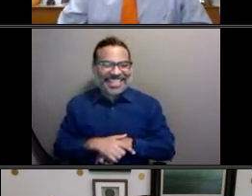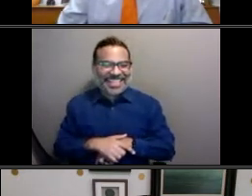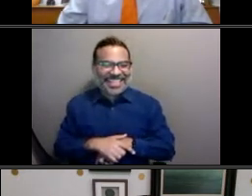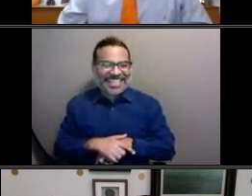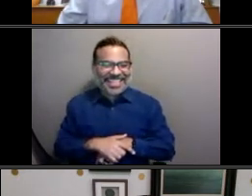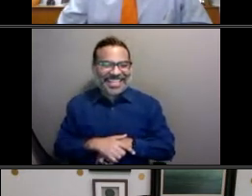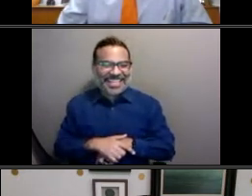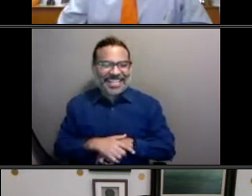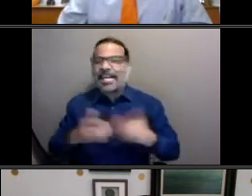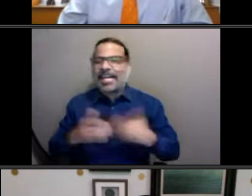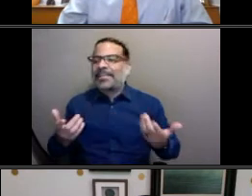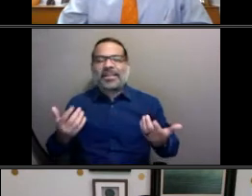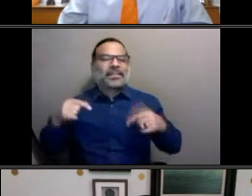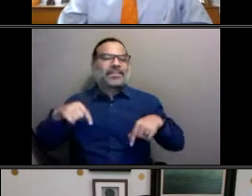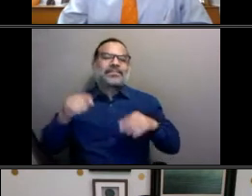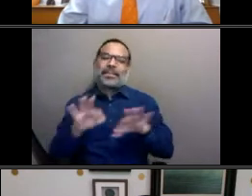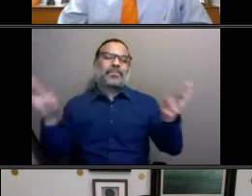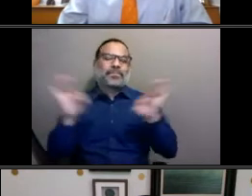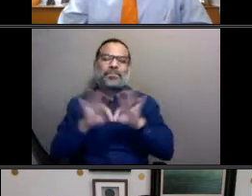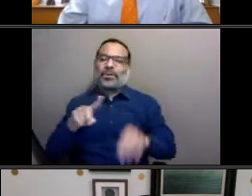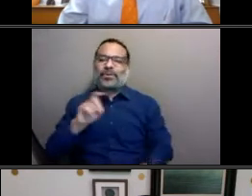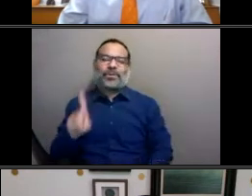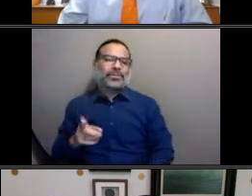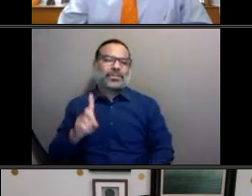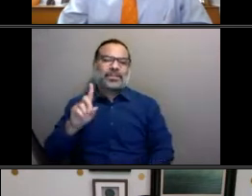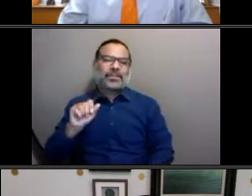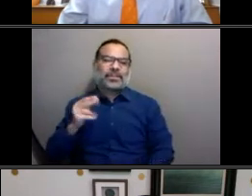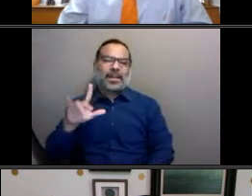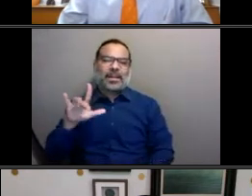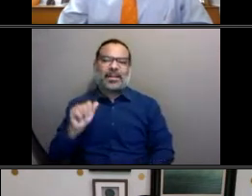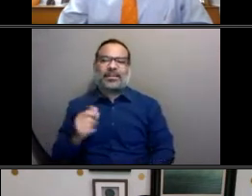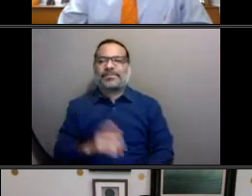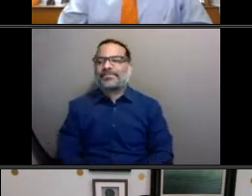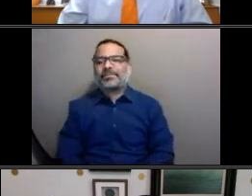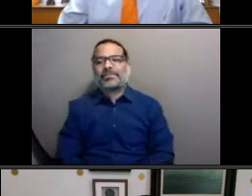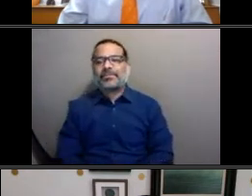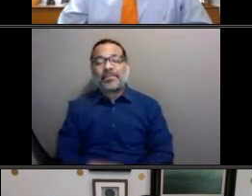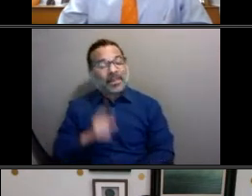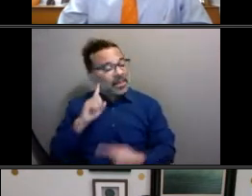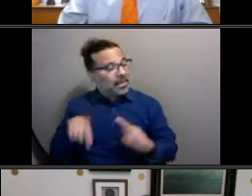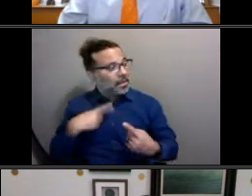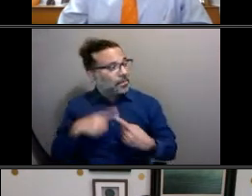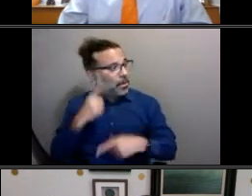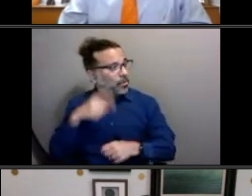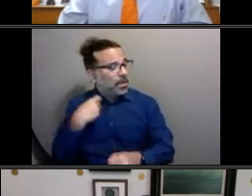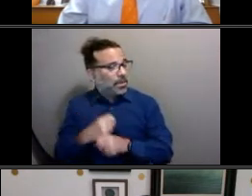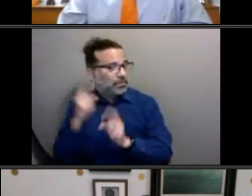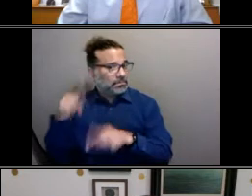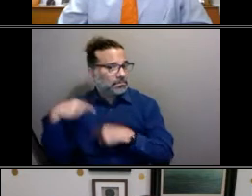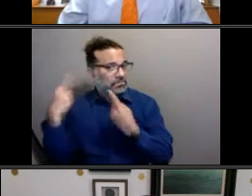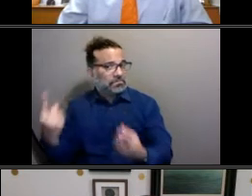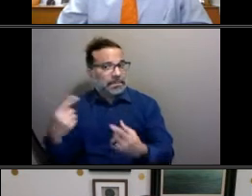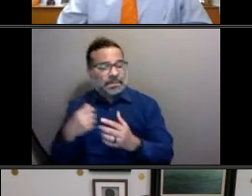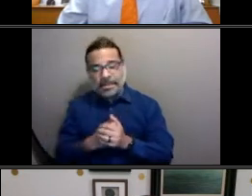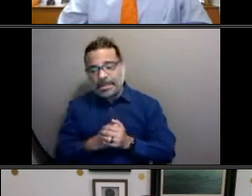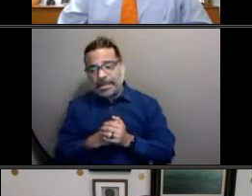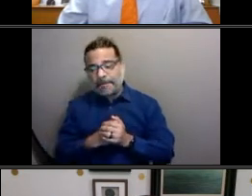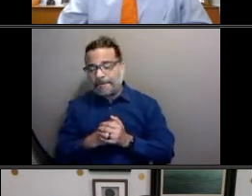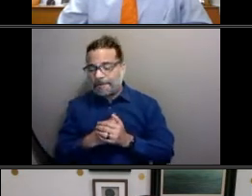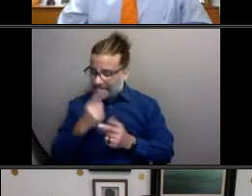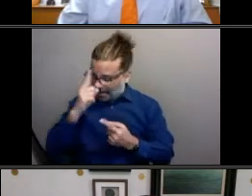This is such an important question you have here, Dahlia. I mean, when we think about the last year in particular, when I think